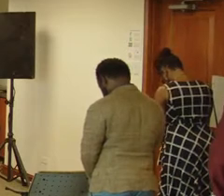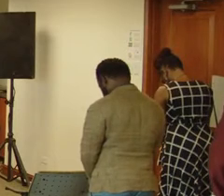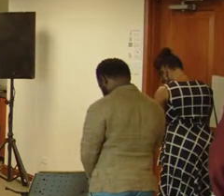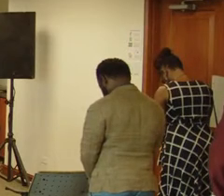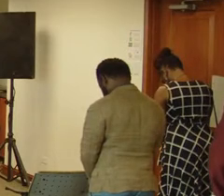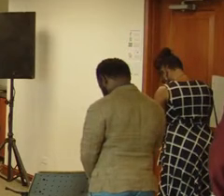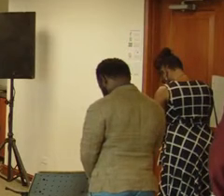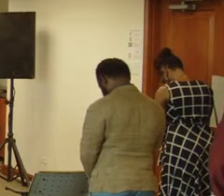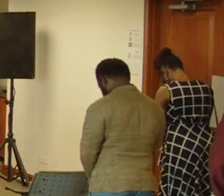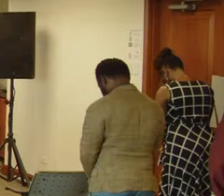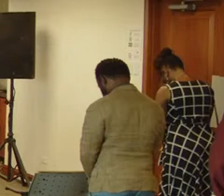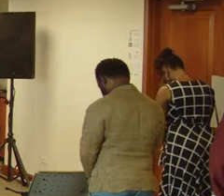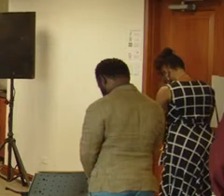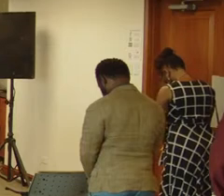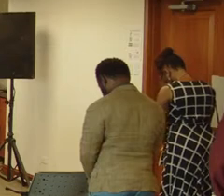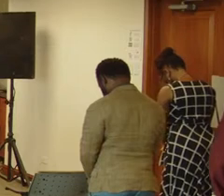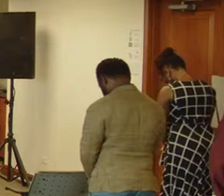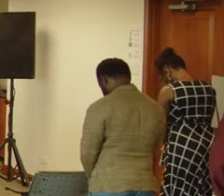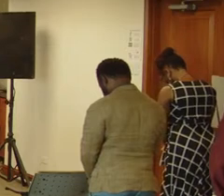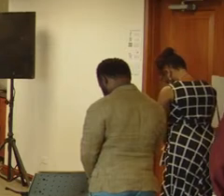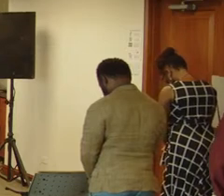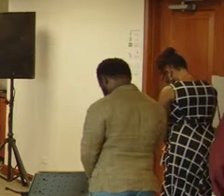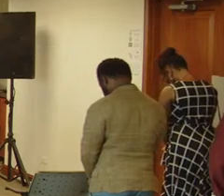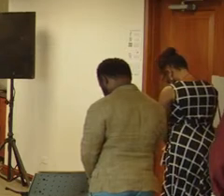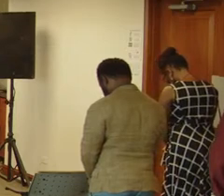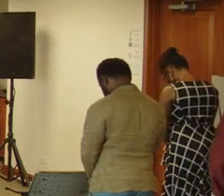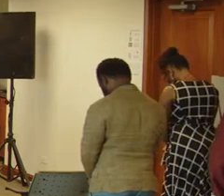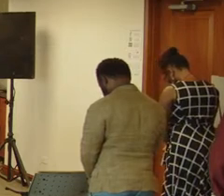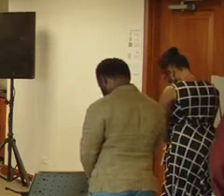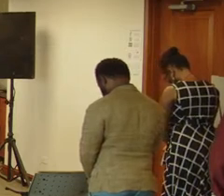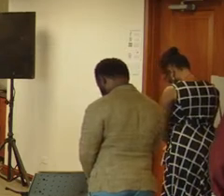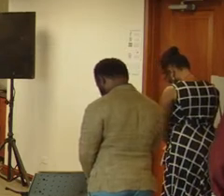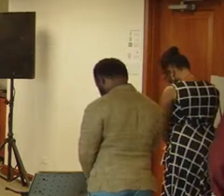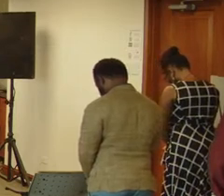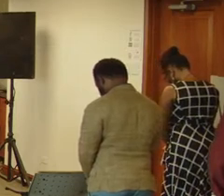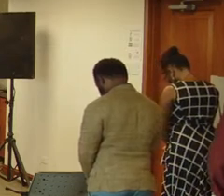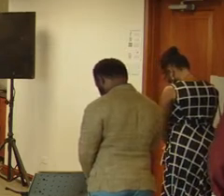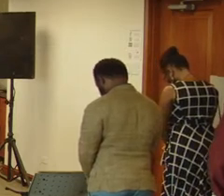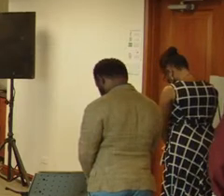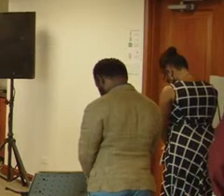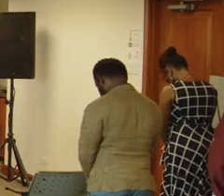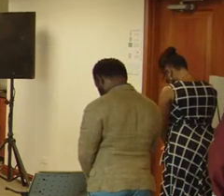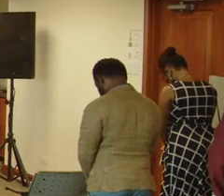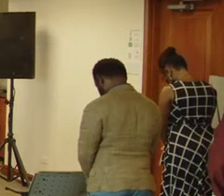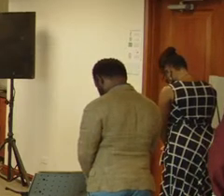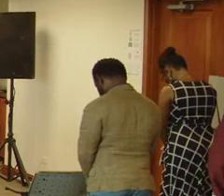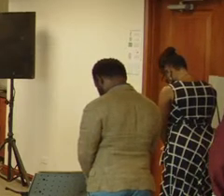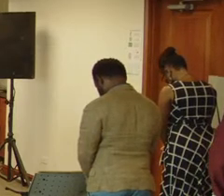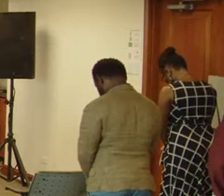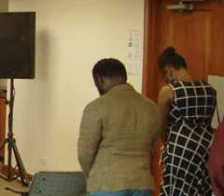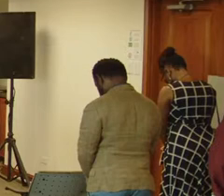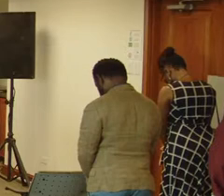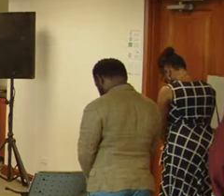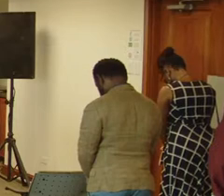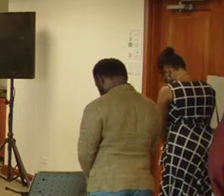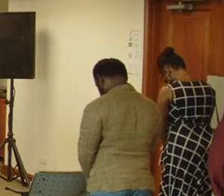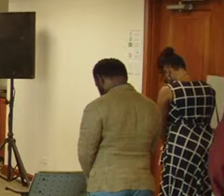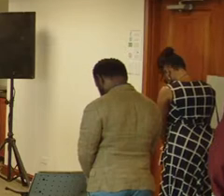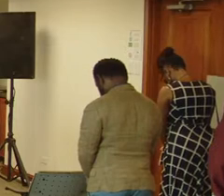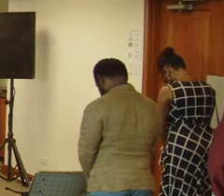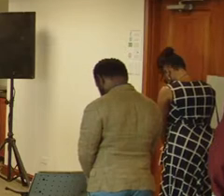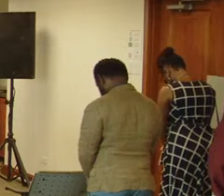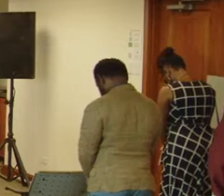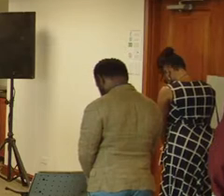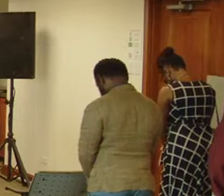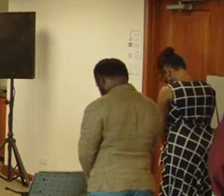empowering each and every person who has had to play a part and a role in this process. We recognize,